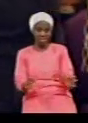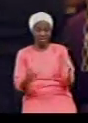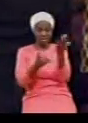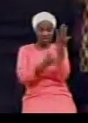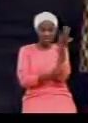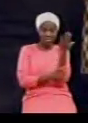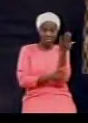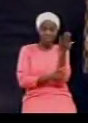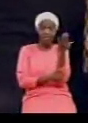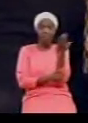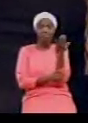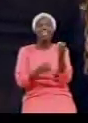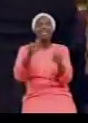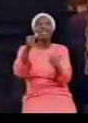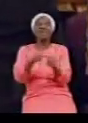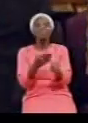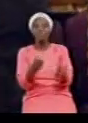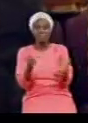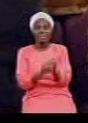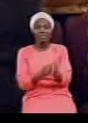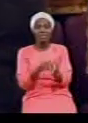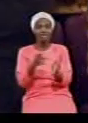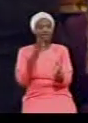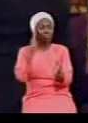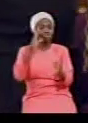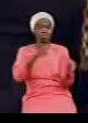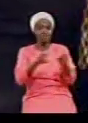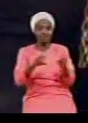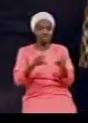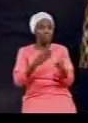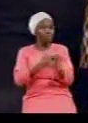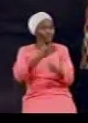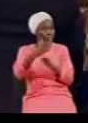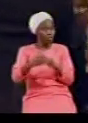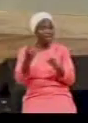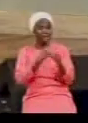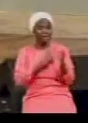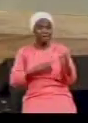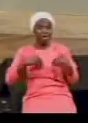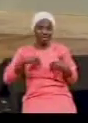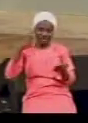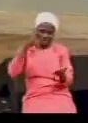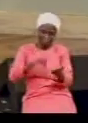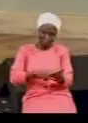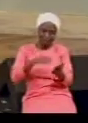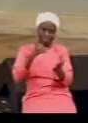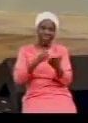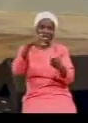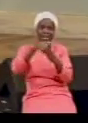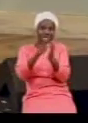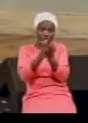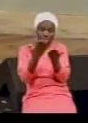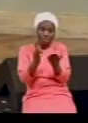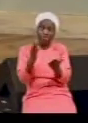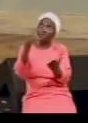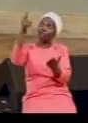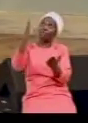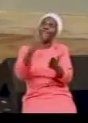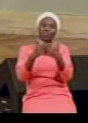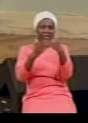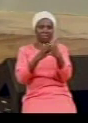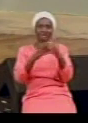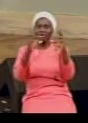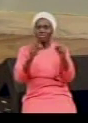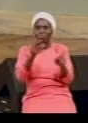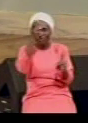and the Jebusites, everything you are going to accomplish, the Lord has recorded it in the book of God in heaven. There's no